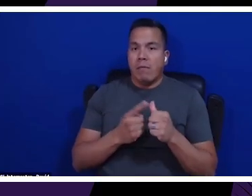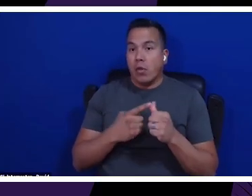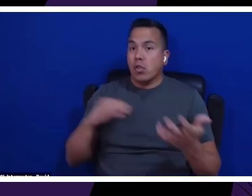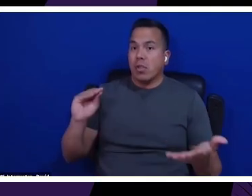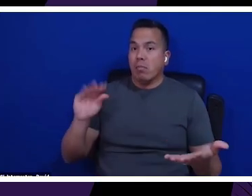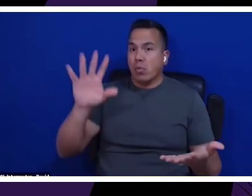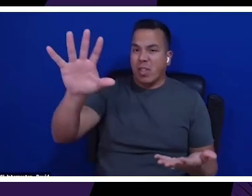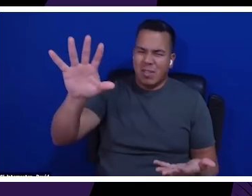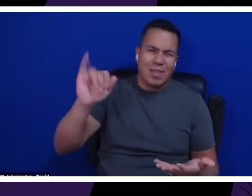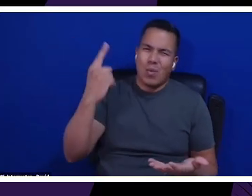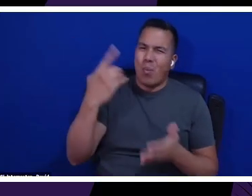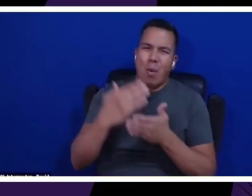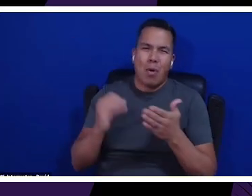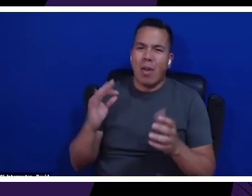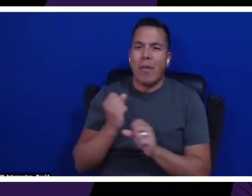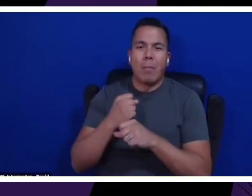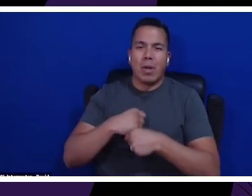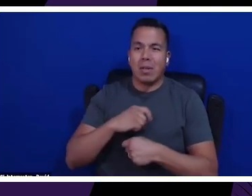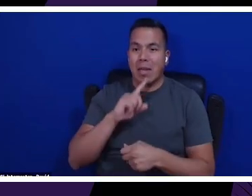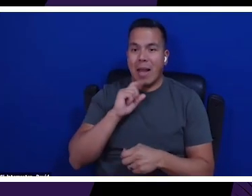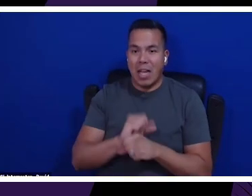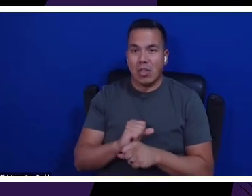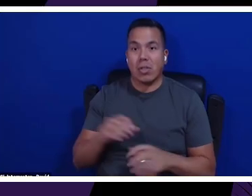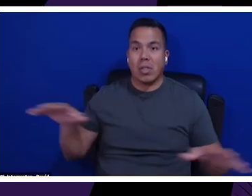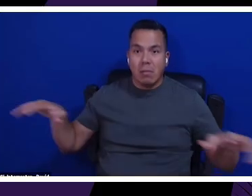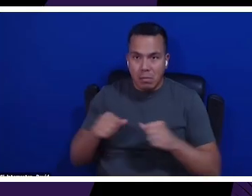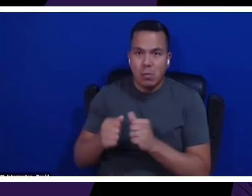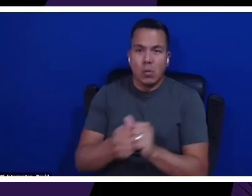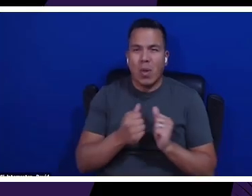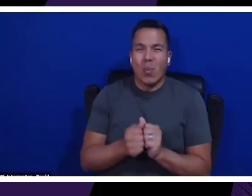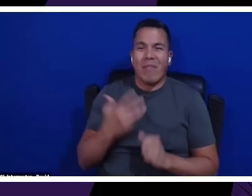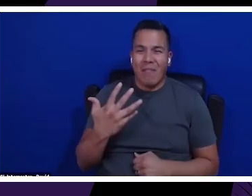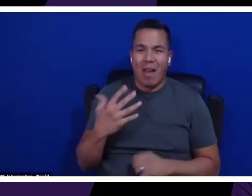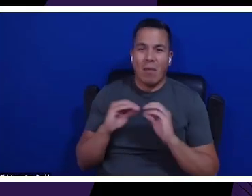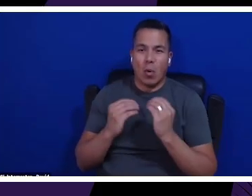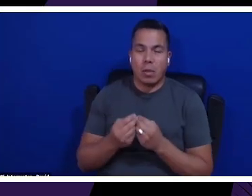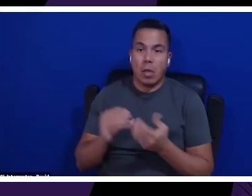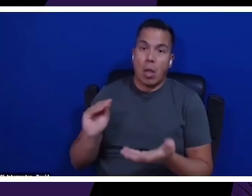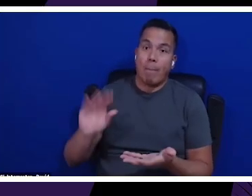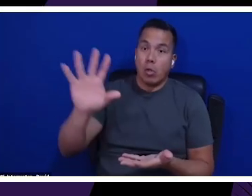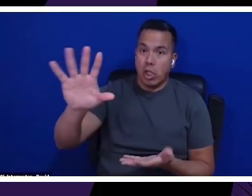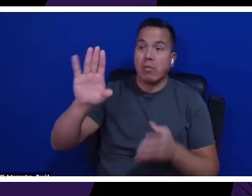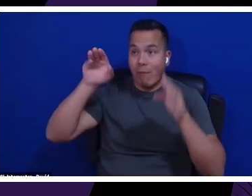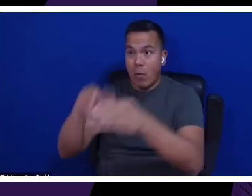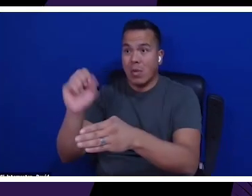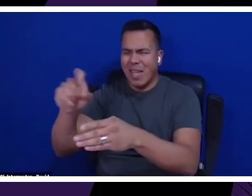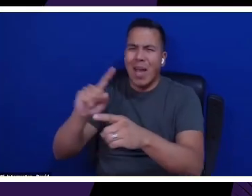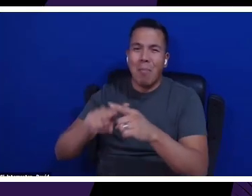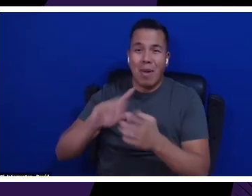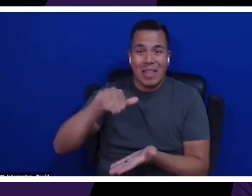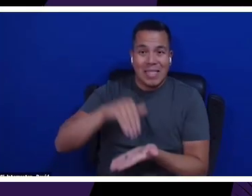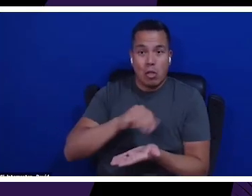just one element of a production that brought together 5 organizations. While projections were our main focus, they weren't at the center of the play